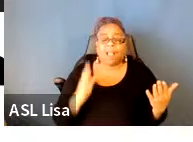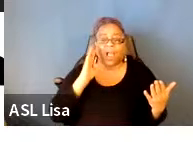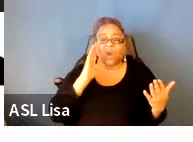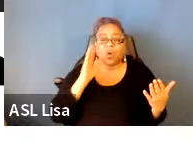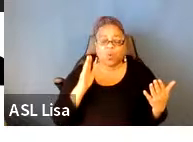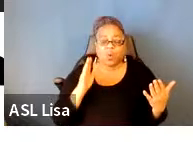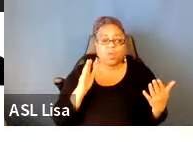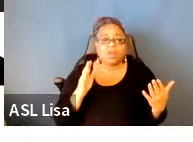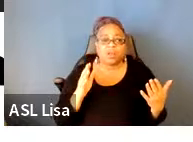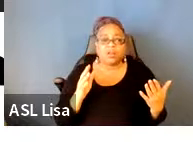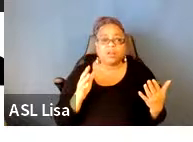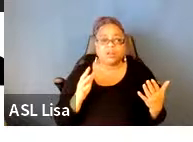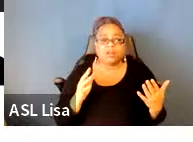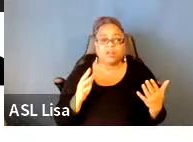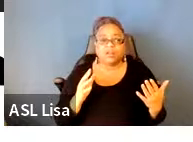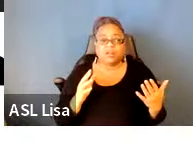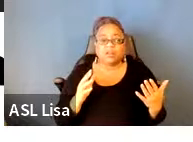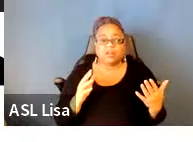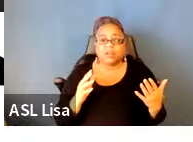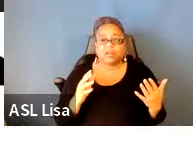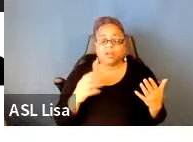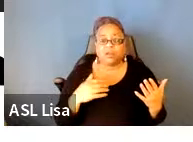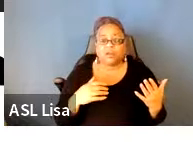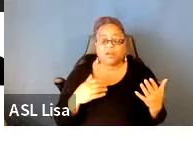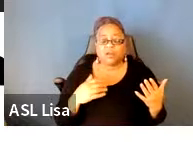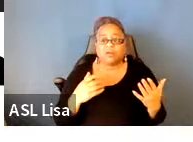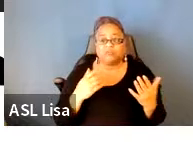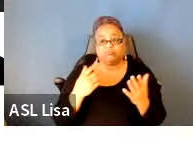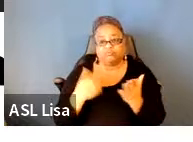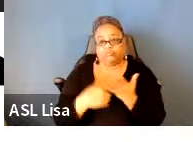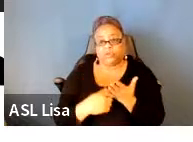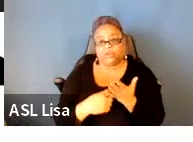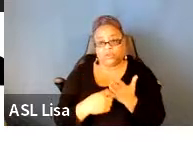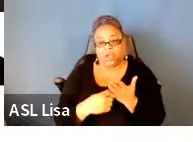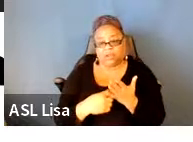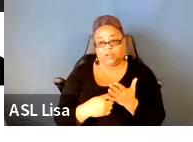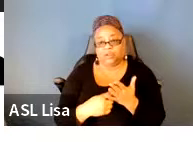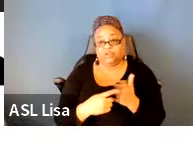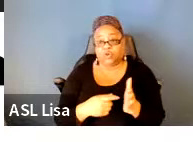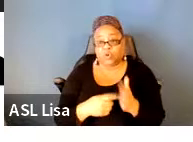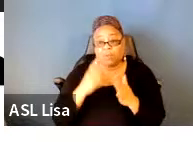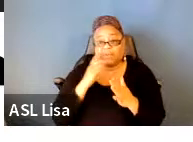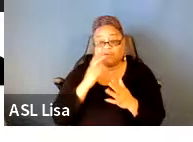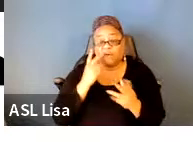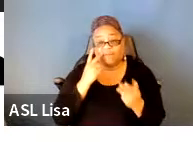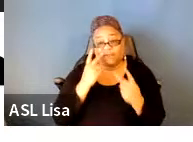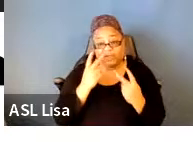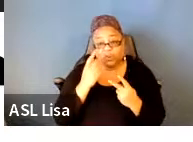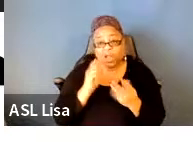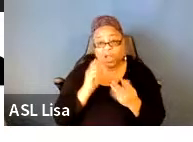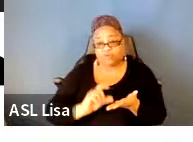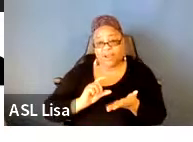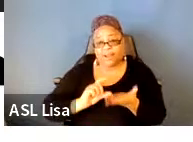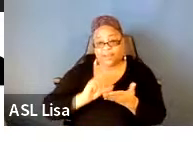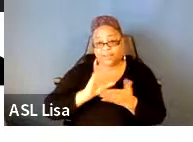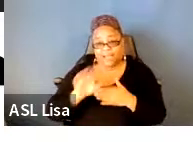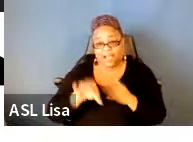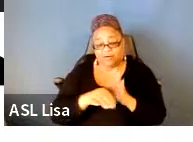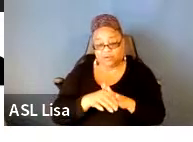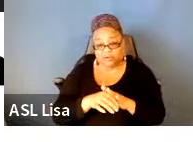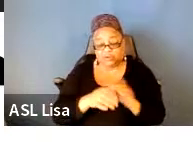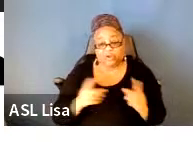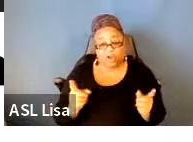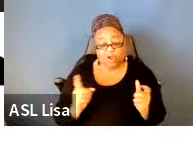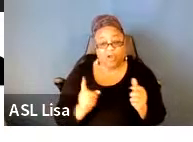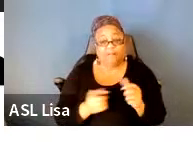the requirements for both visual characters and raised characters. So first, I'm going to cover the requirements that are